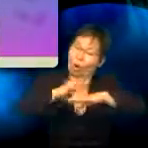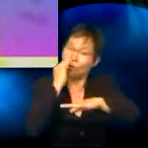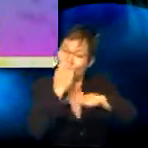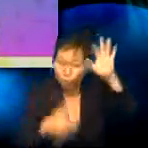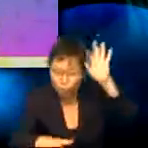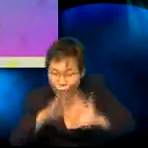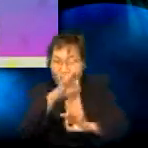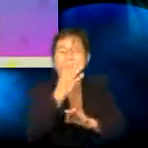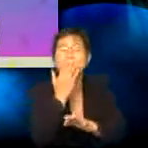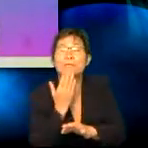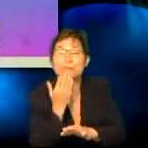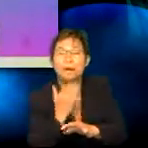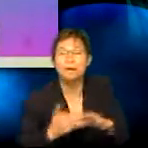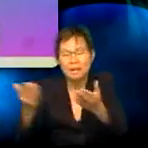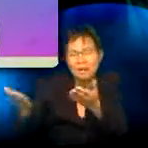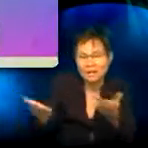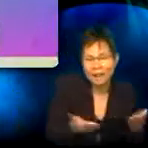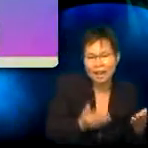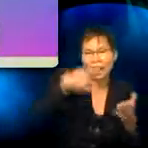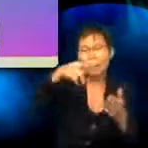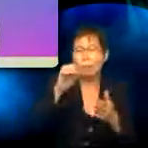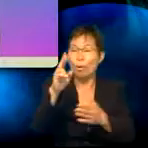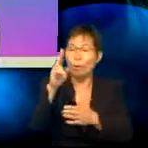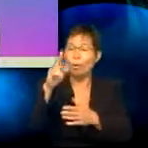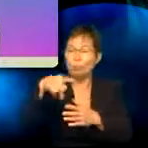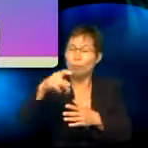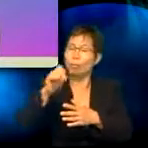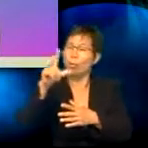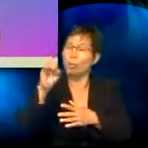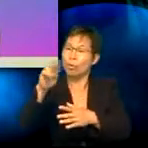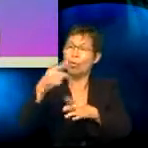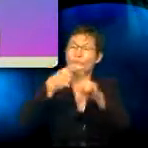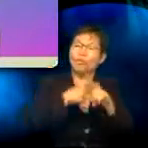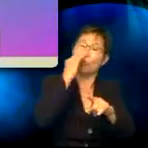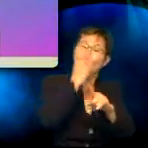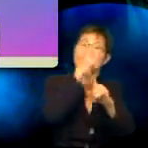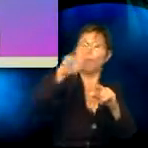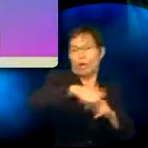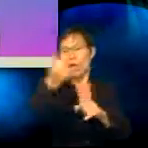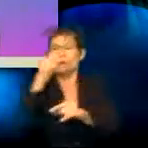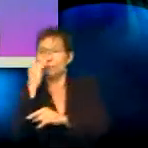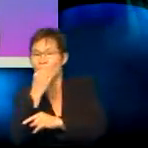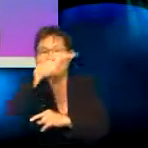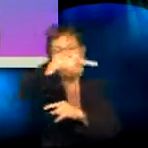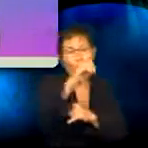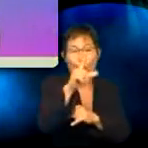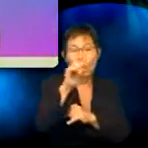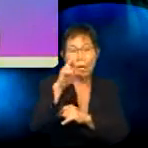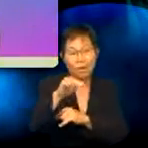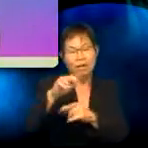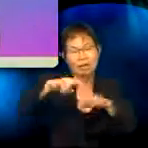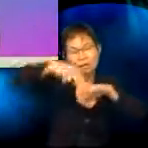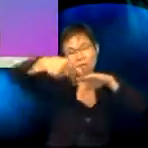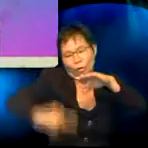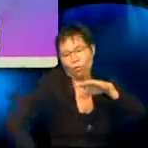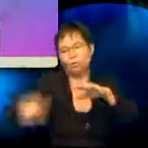find nectar, it carries pollen grains from one flower to another. The pollen grain falls onto